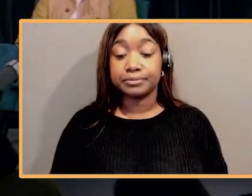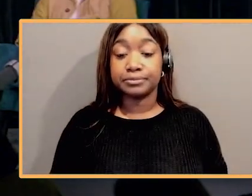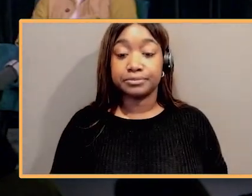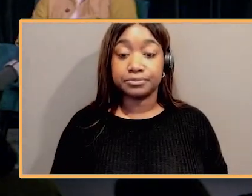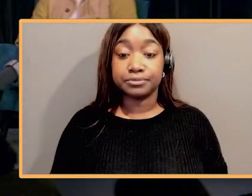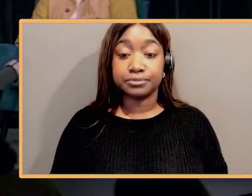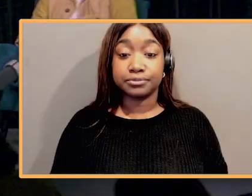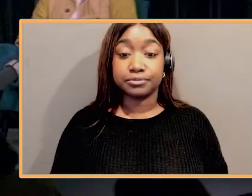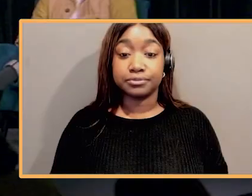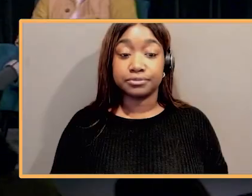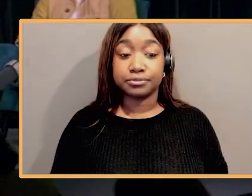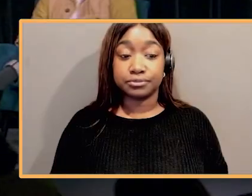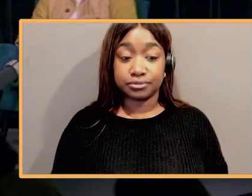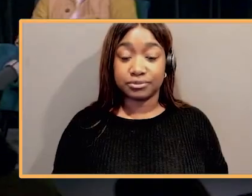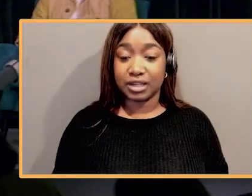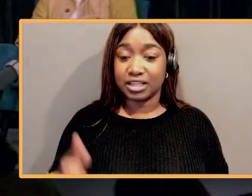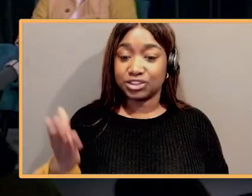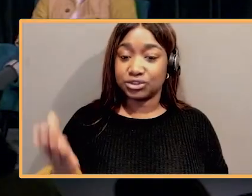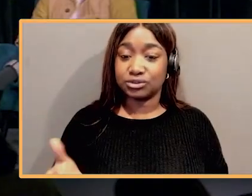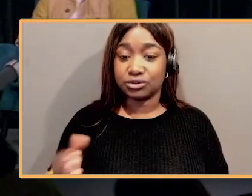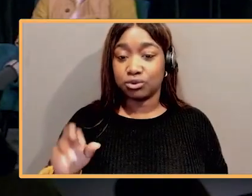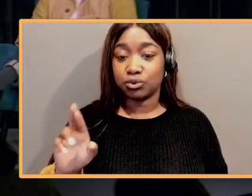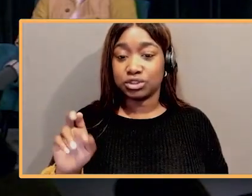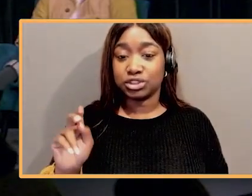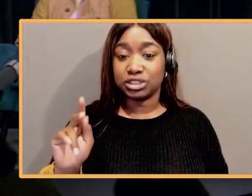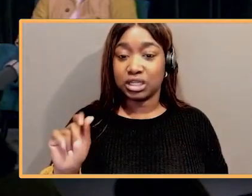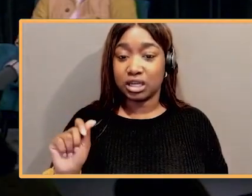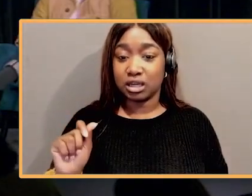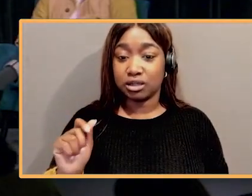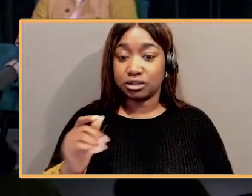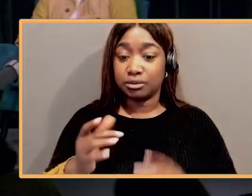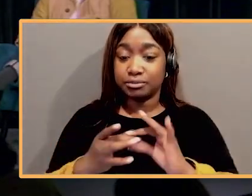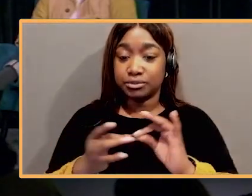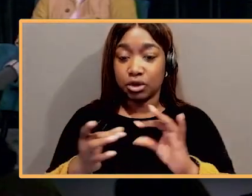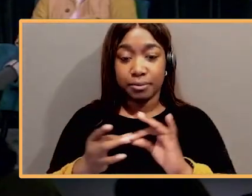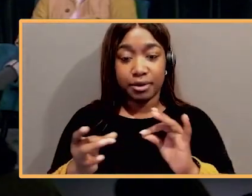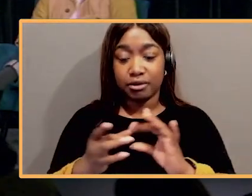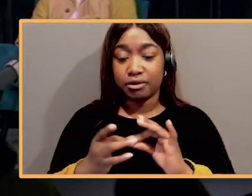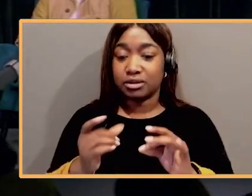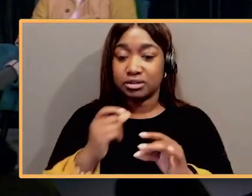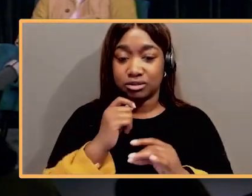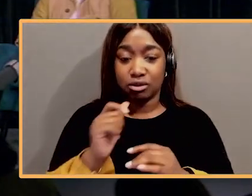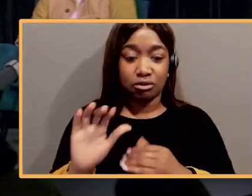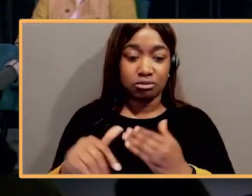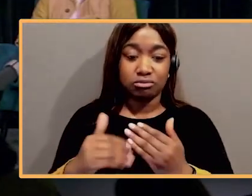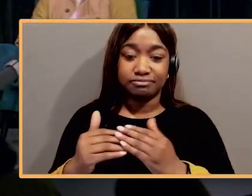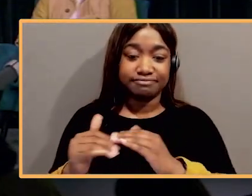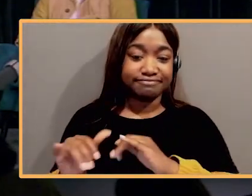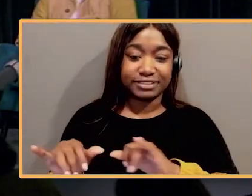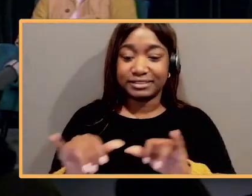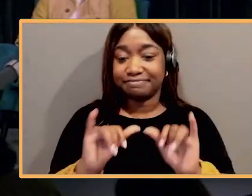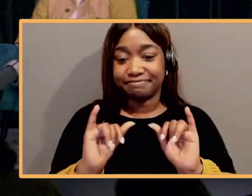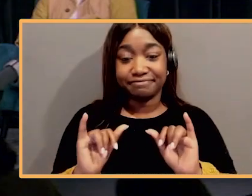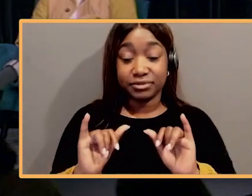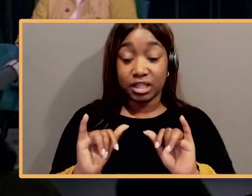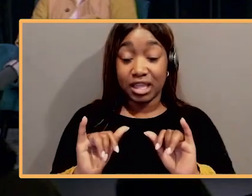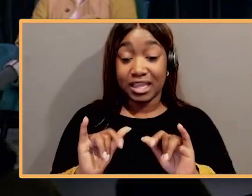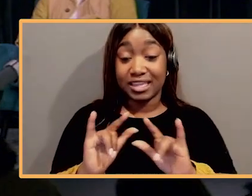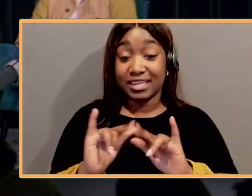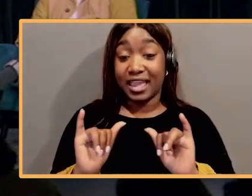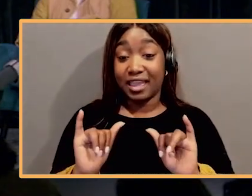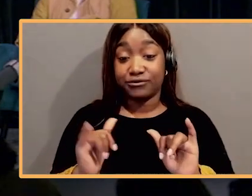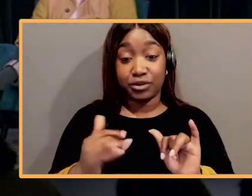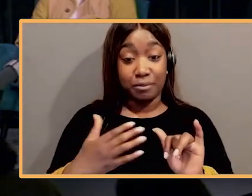As Ruchika talked about, it's not the same, right? And yet, for my dearest